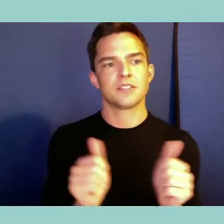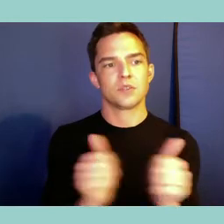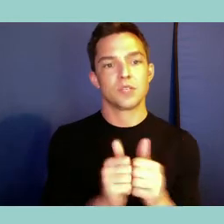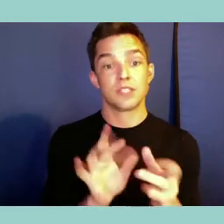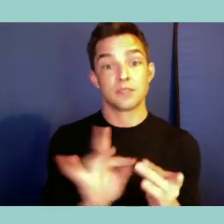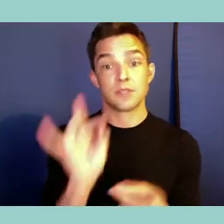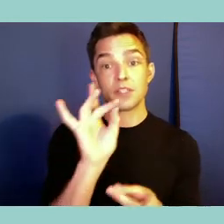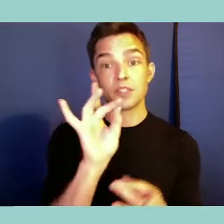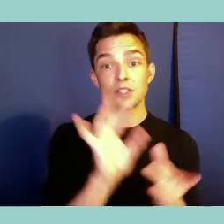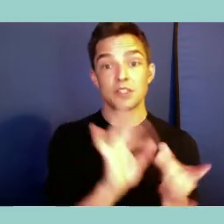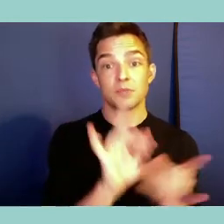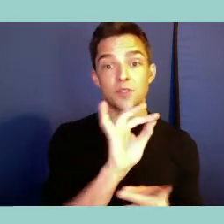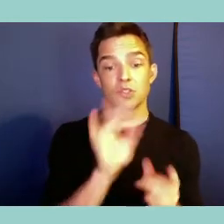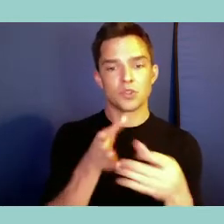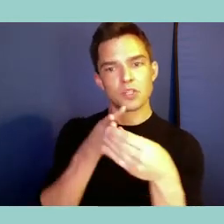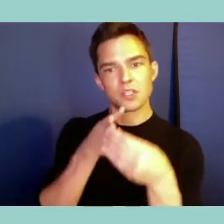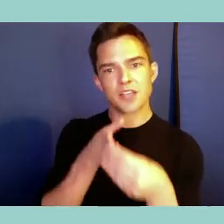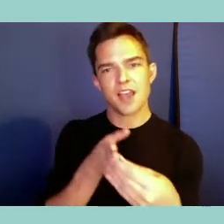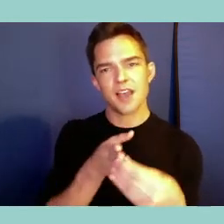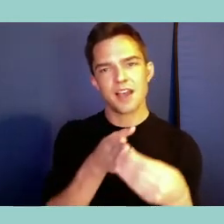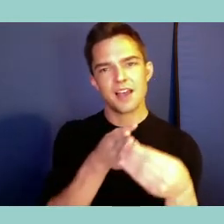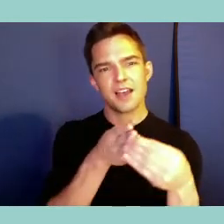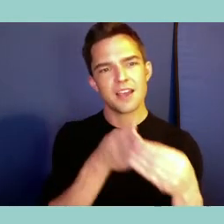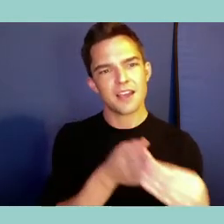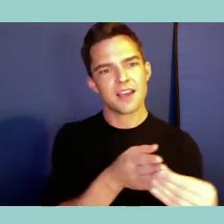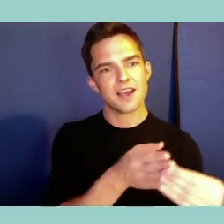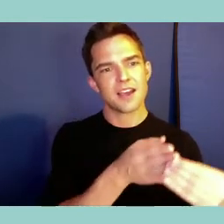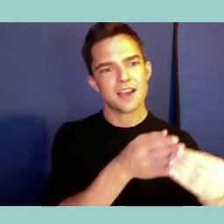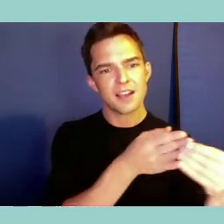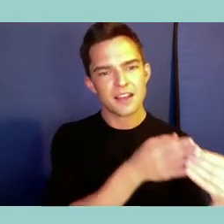rise, with spirit to guide us,